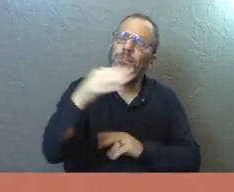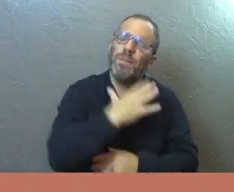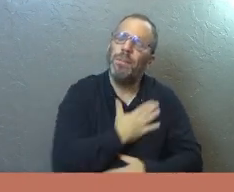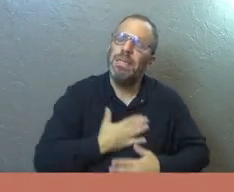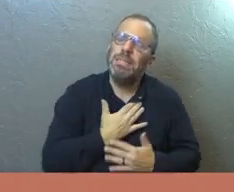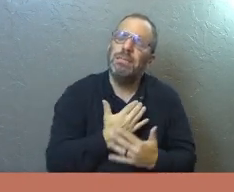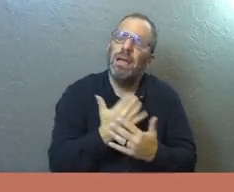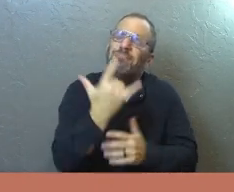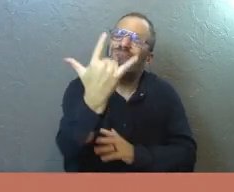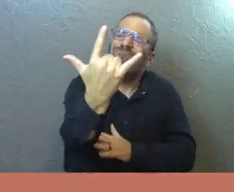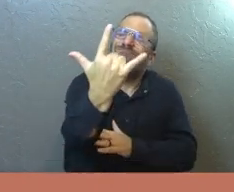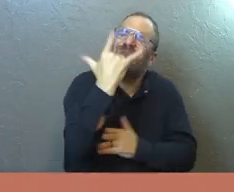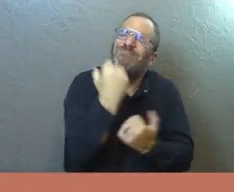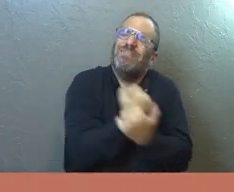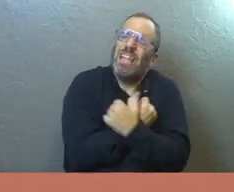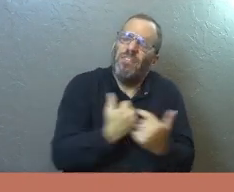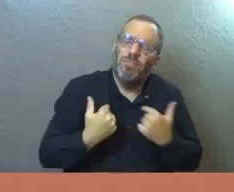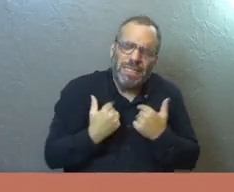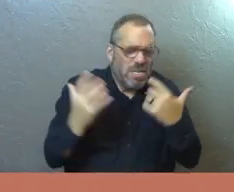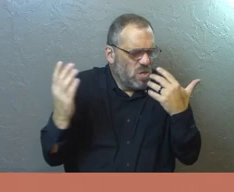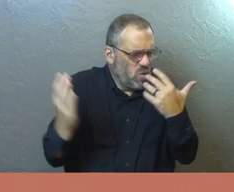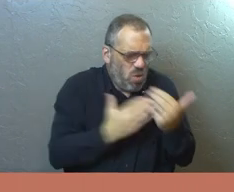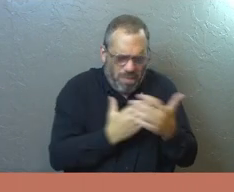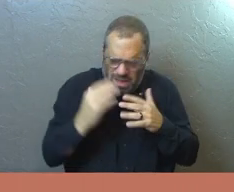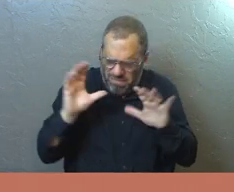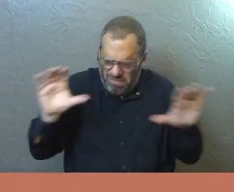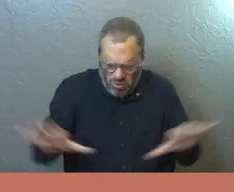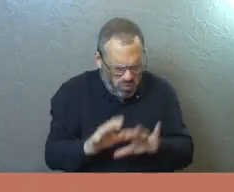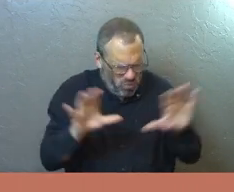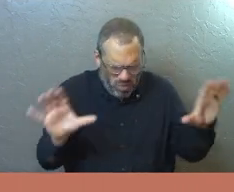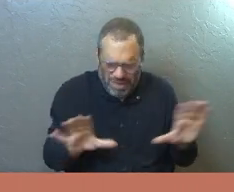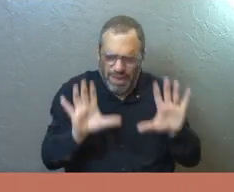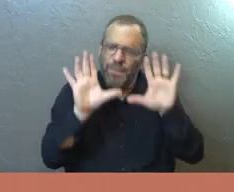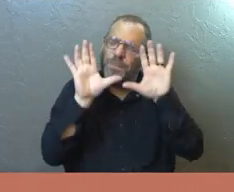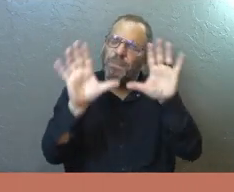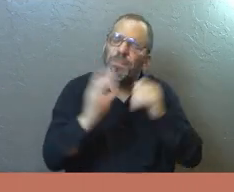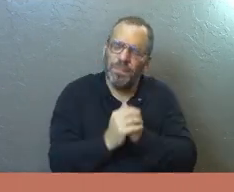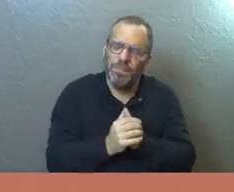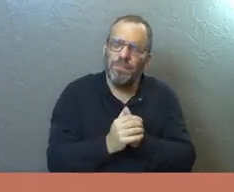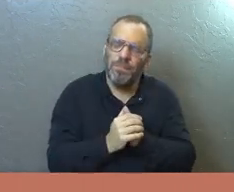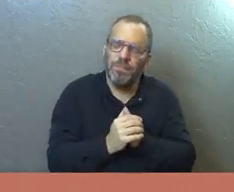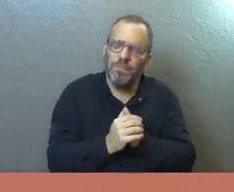Please love me, no matter what I do.